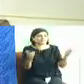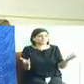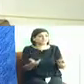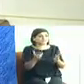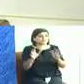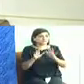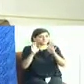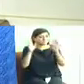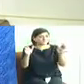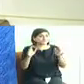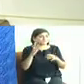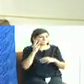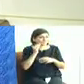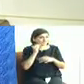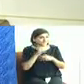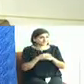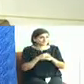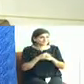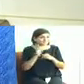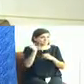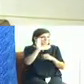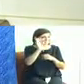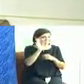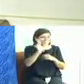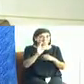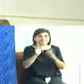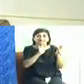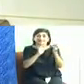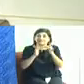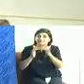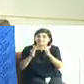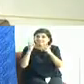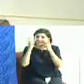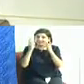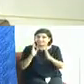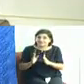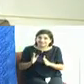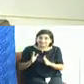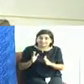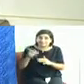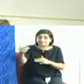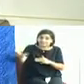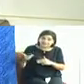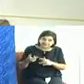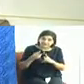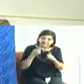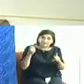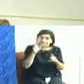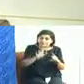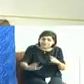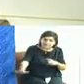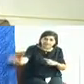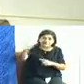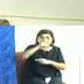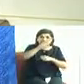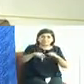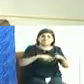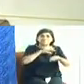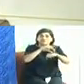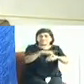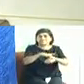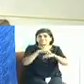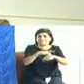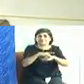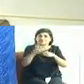experience. So I'm grateful. And hey, online visitors, welcome, welcome. From all over the planet, we just welcome you